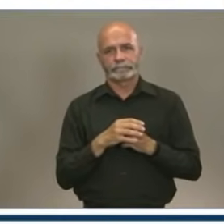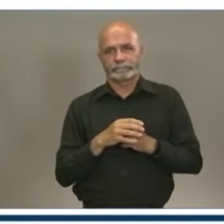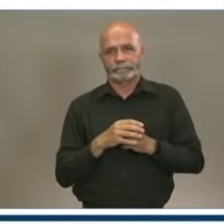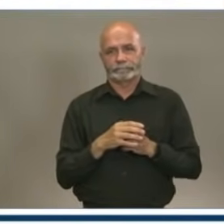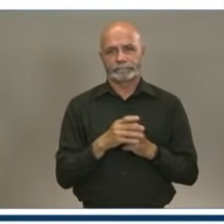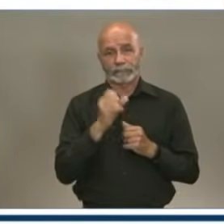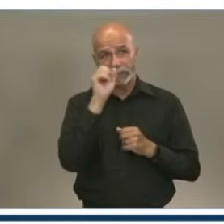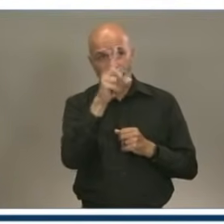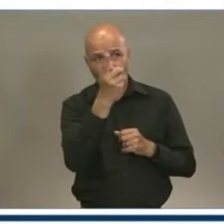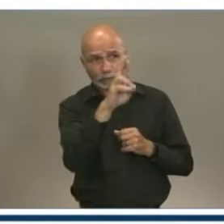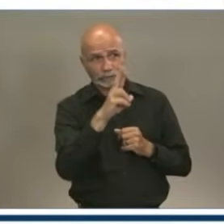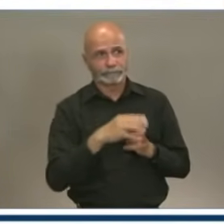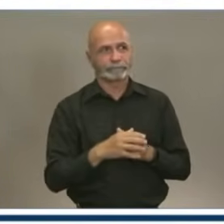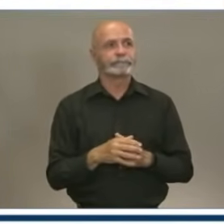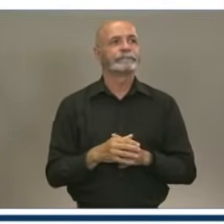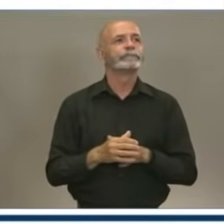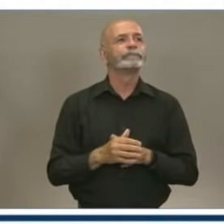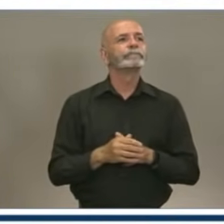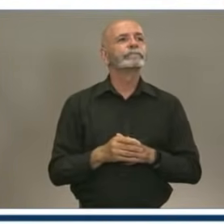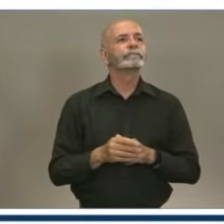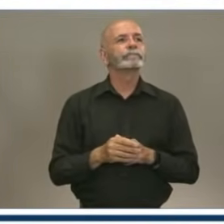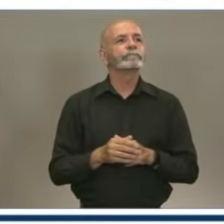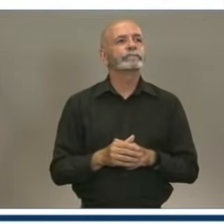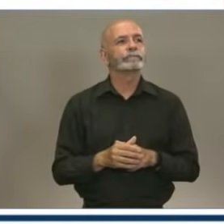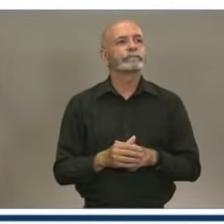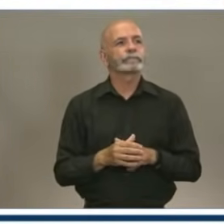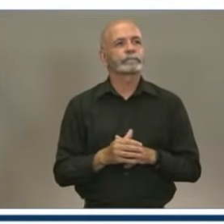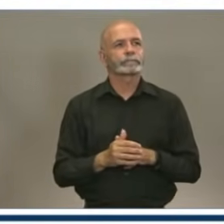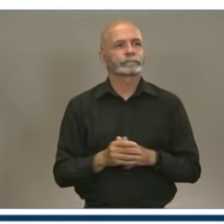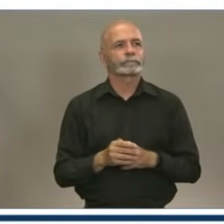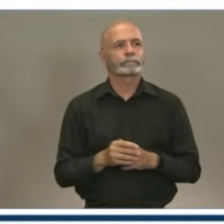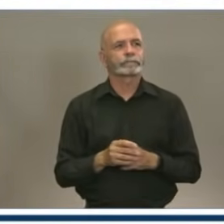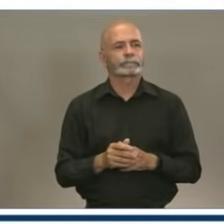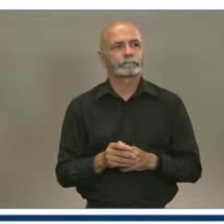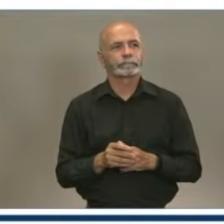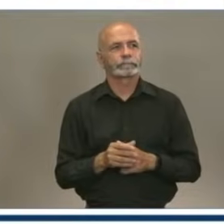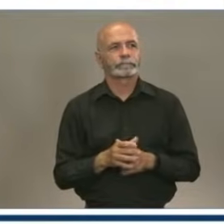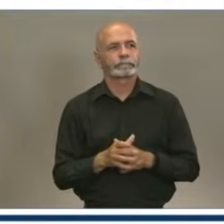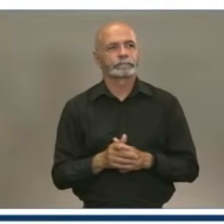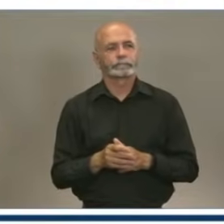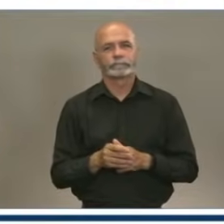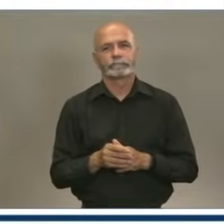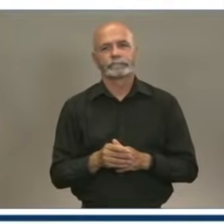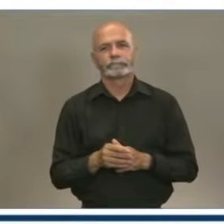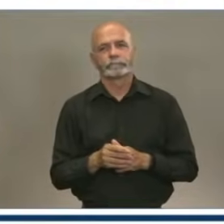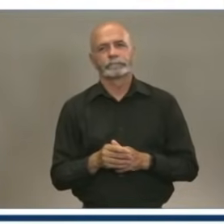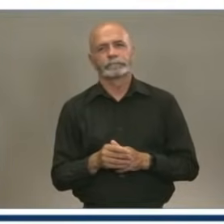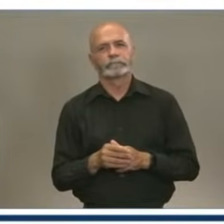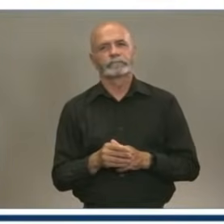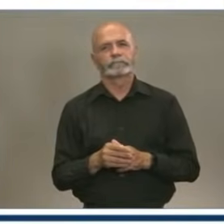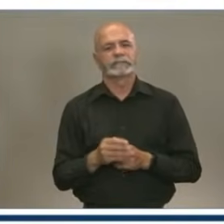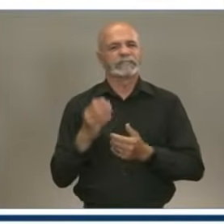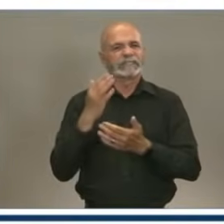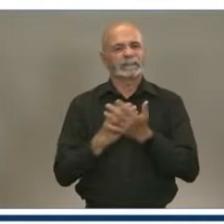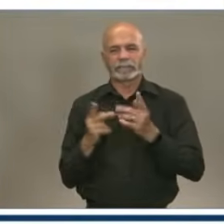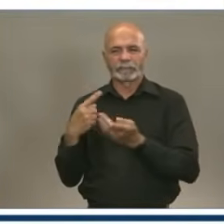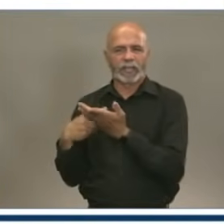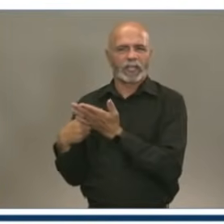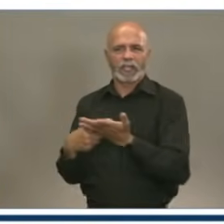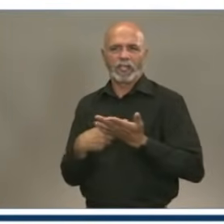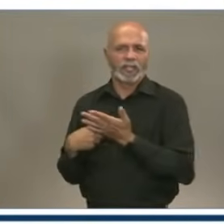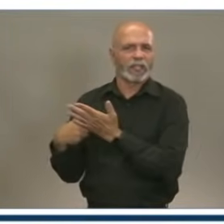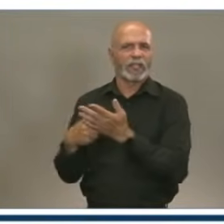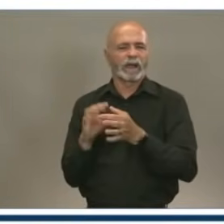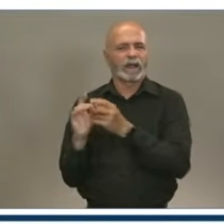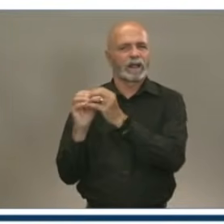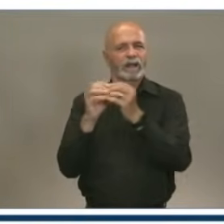Dr. Strang. There is a discussion going on right now around whether or not people will need a booster shot,